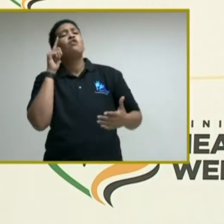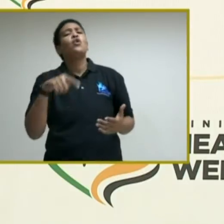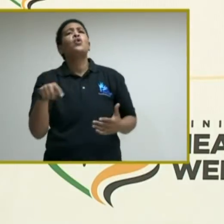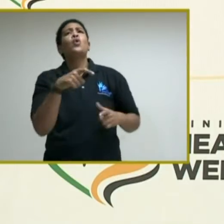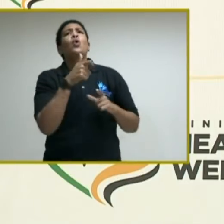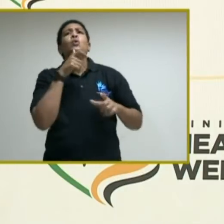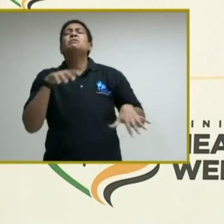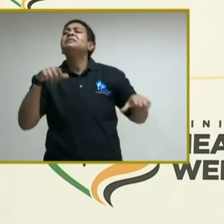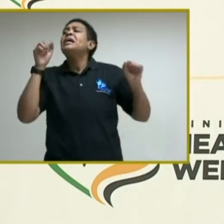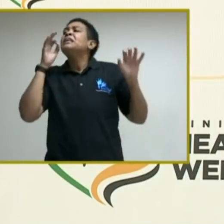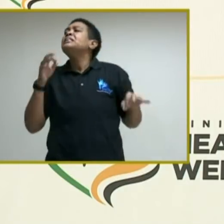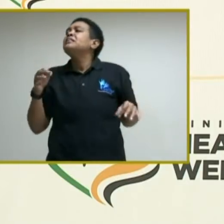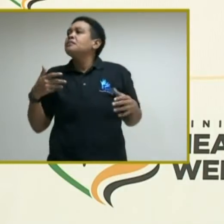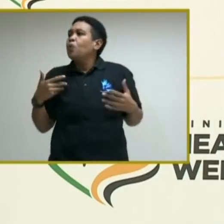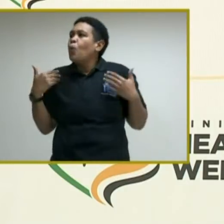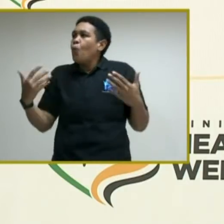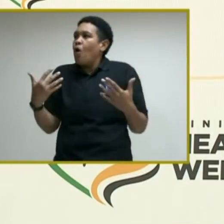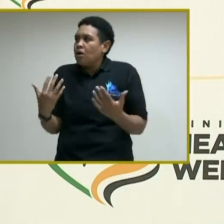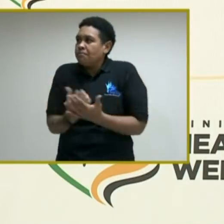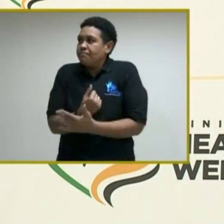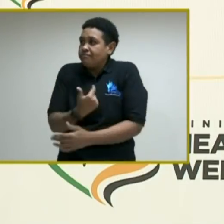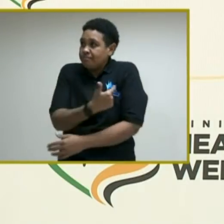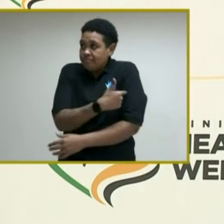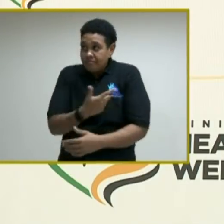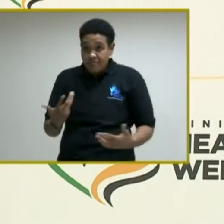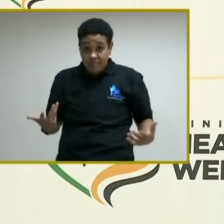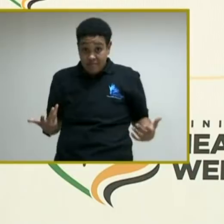take the decision to protect themselves? Indeed,